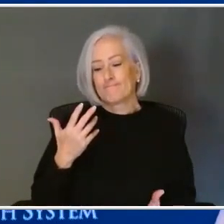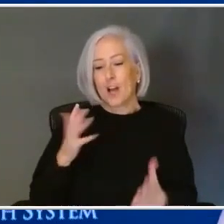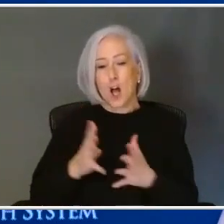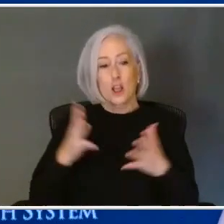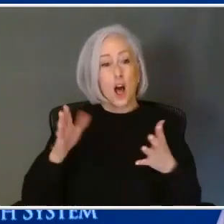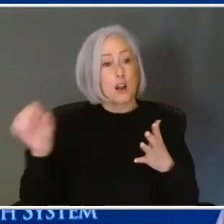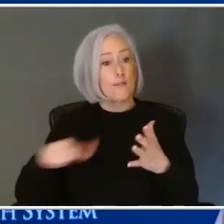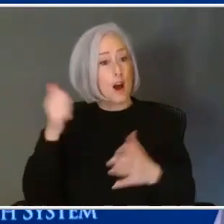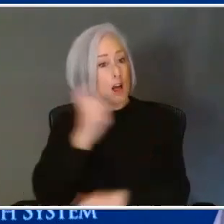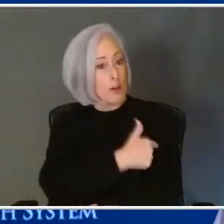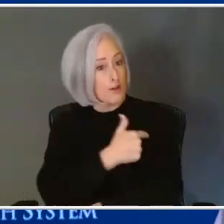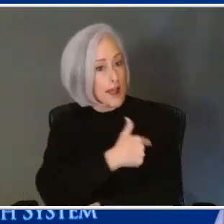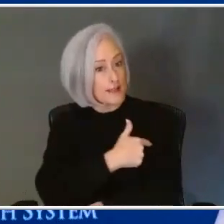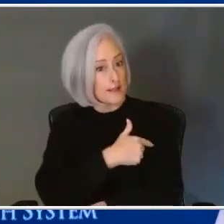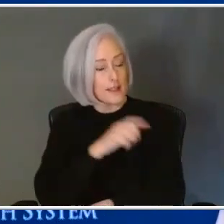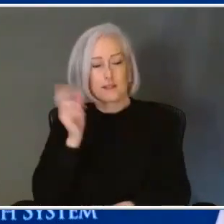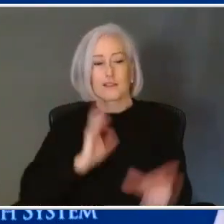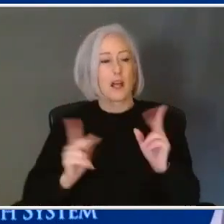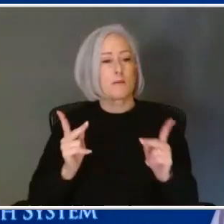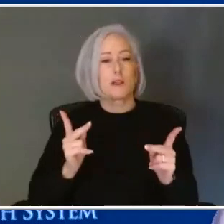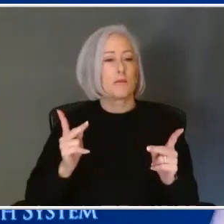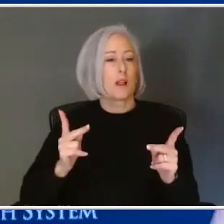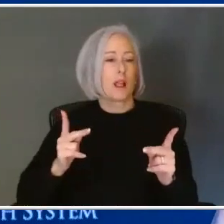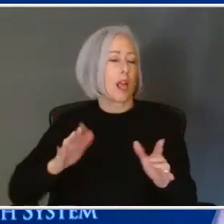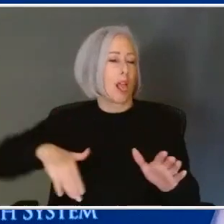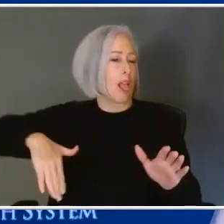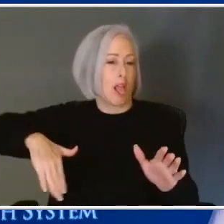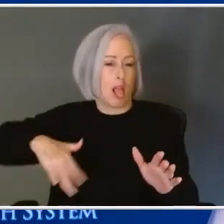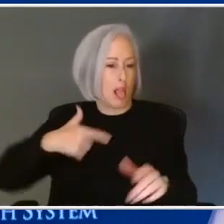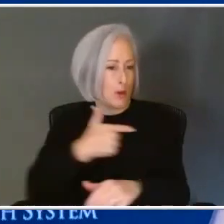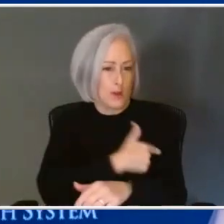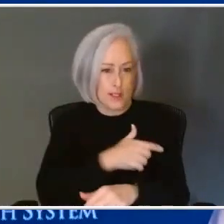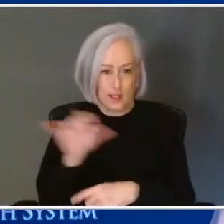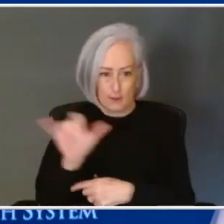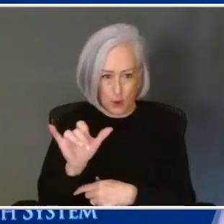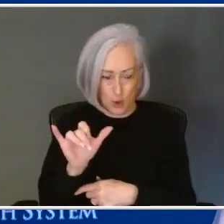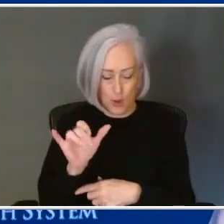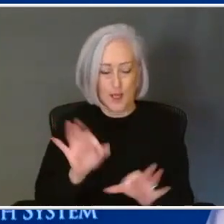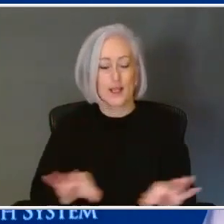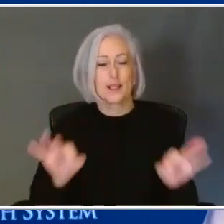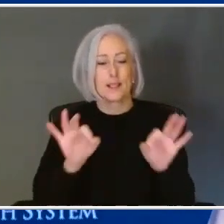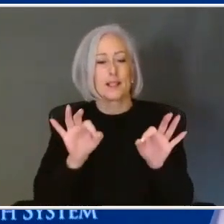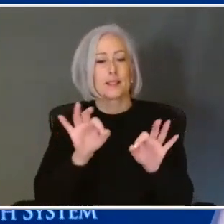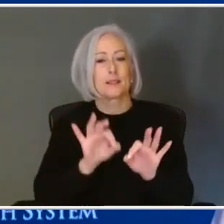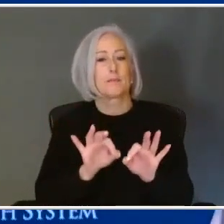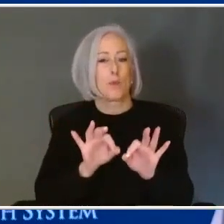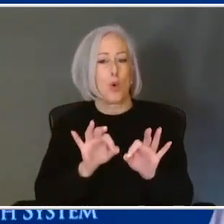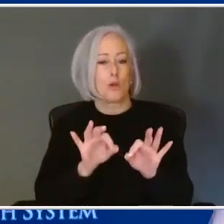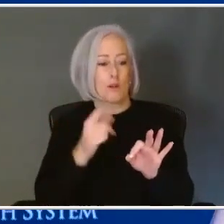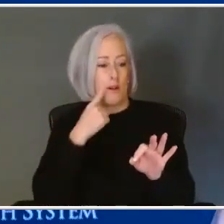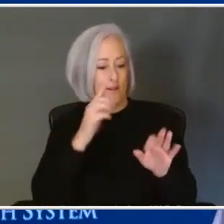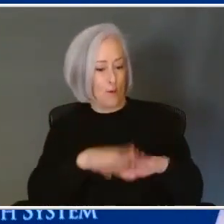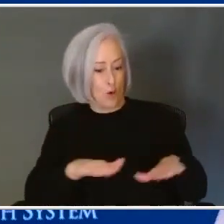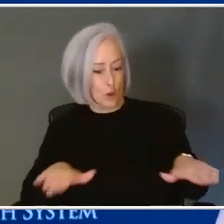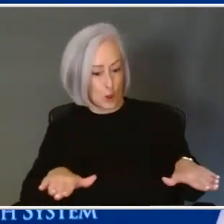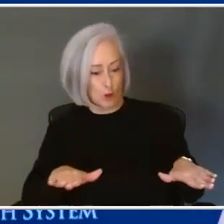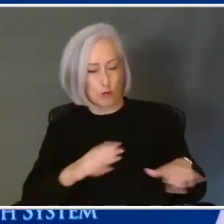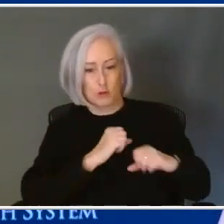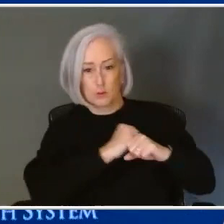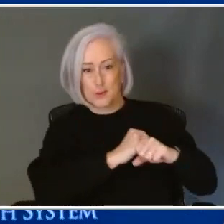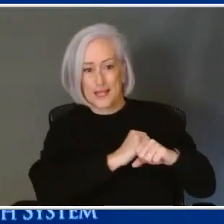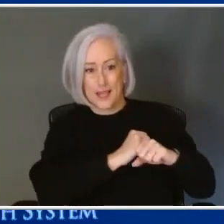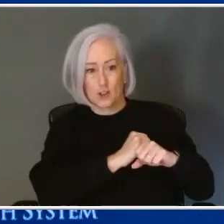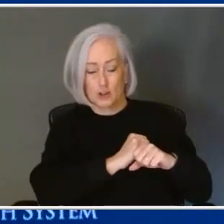vaccines, especially those childhood vaccines, which are so vitally important in protecting children, but also other people in the